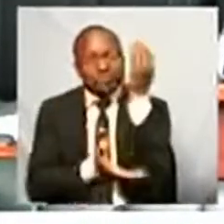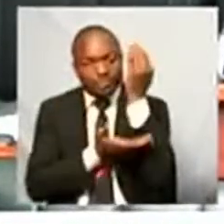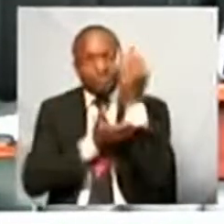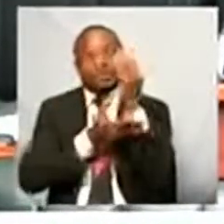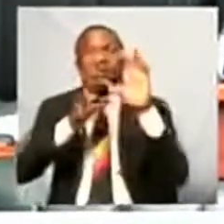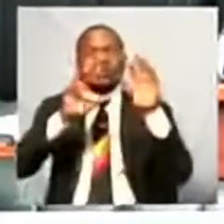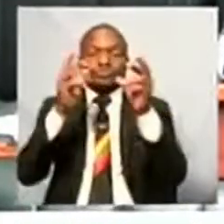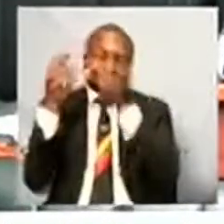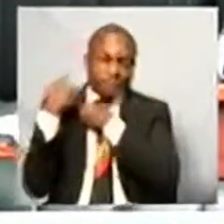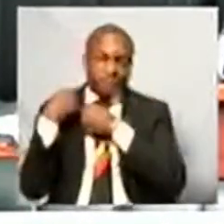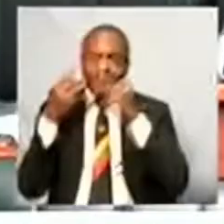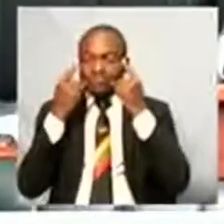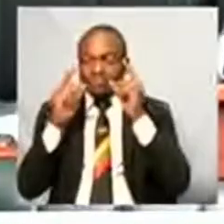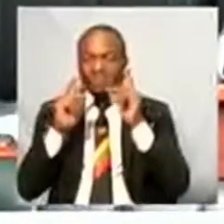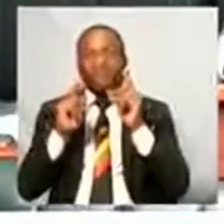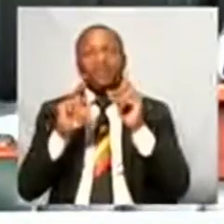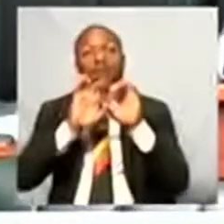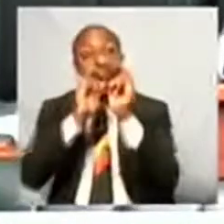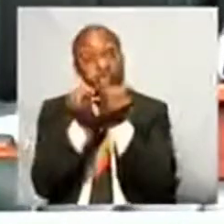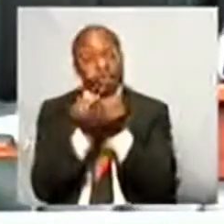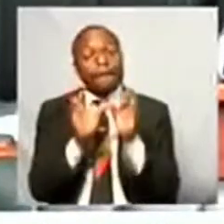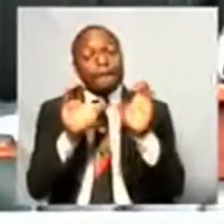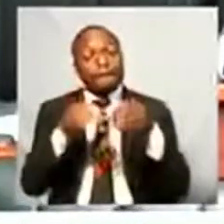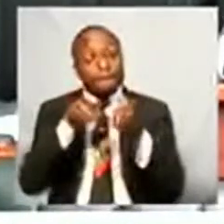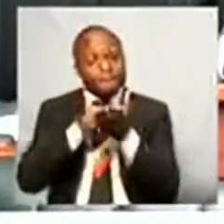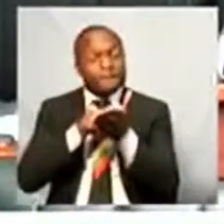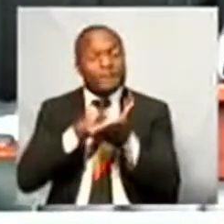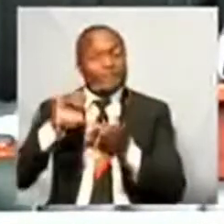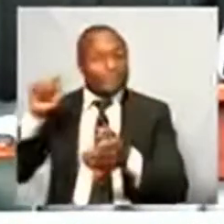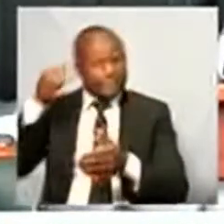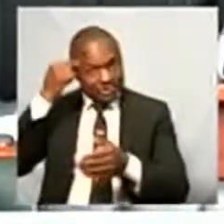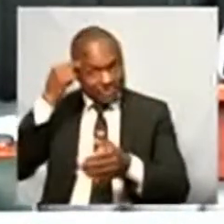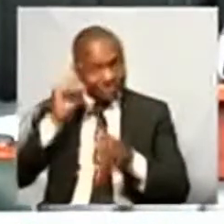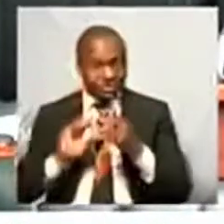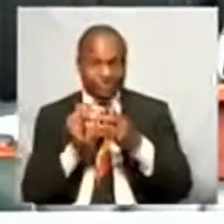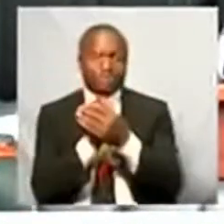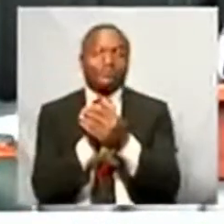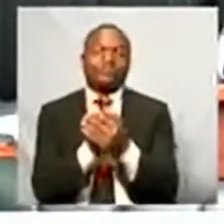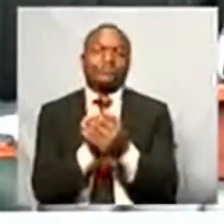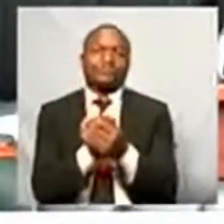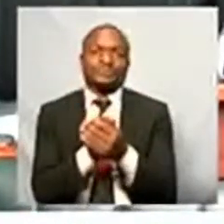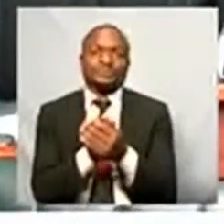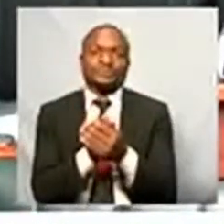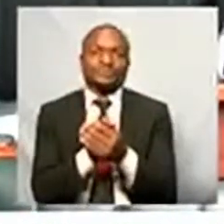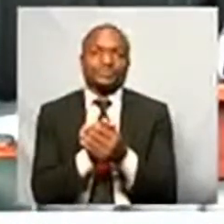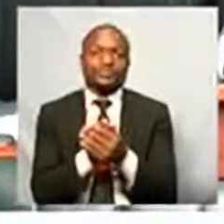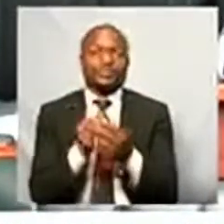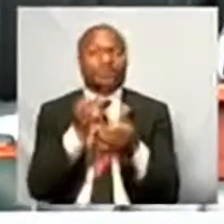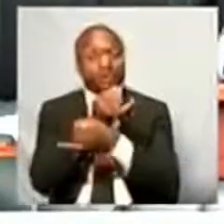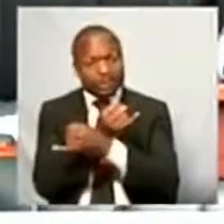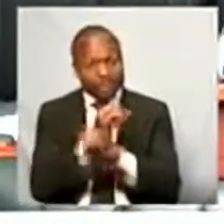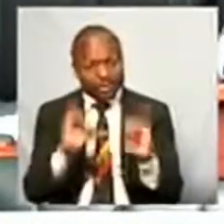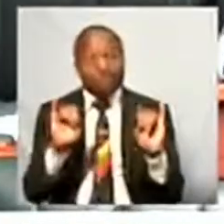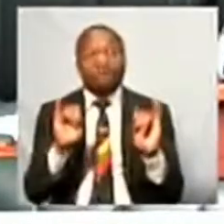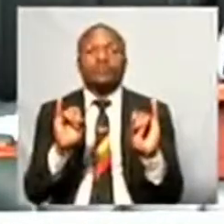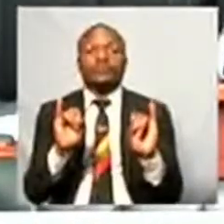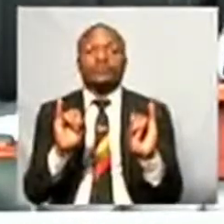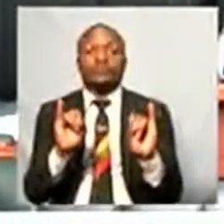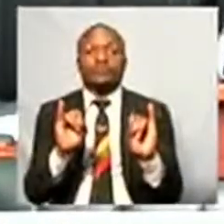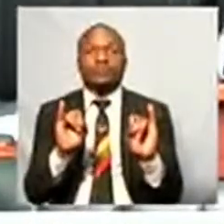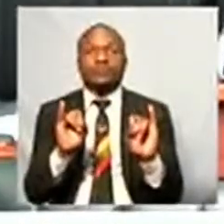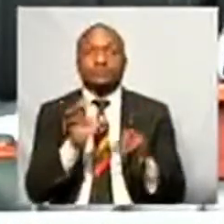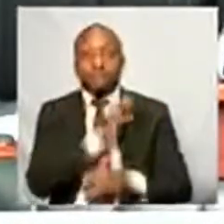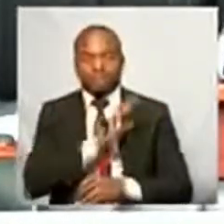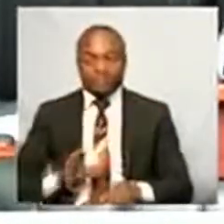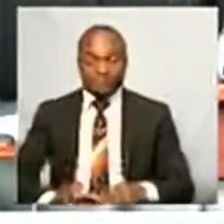public institutions. The committee recommends that the government considers establishing an independent inspectorate which